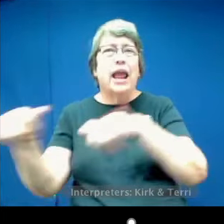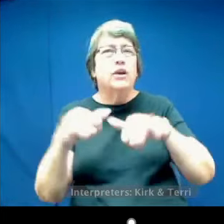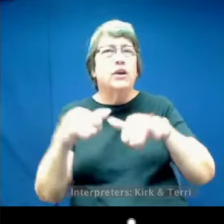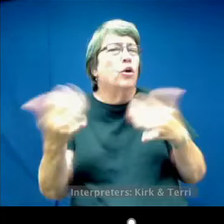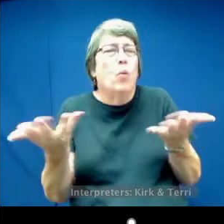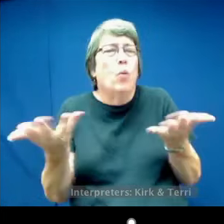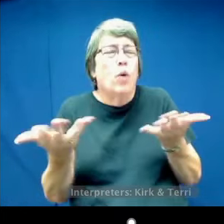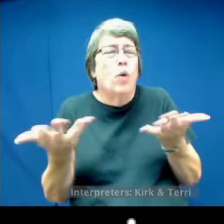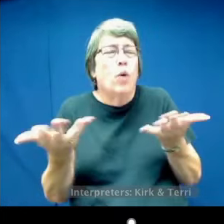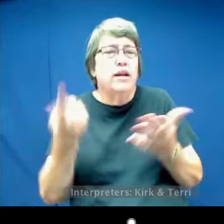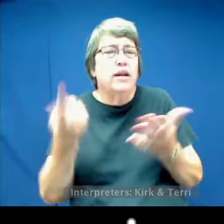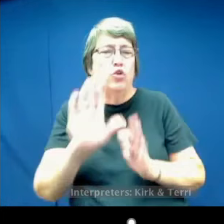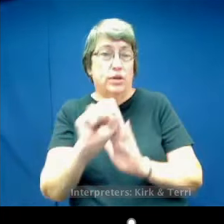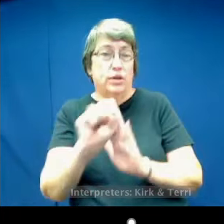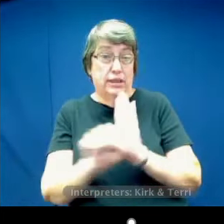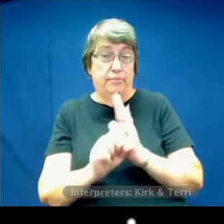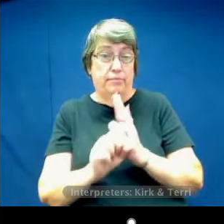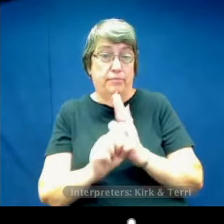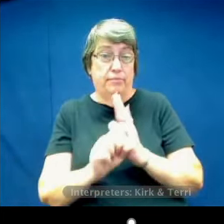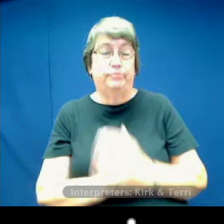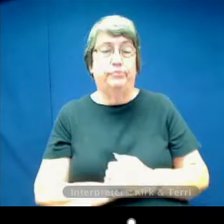testimony.